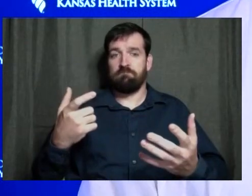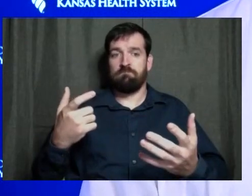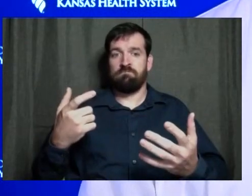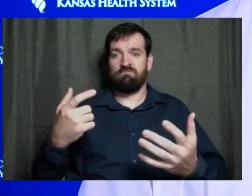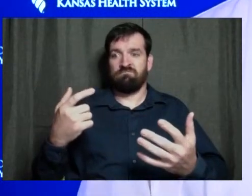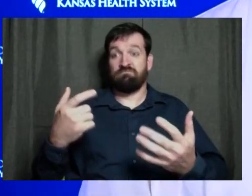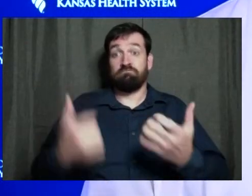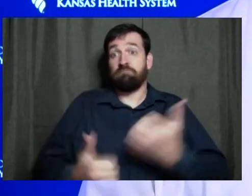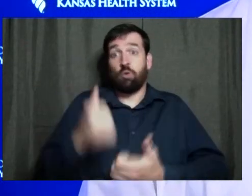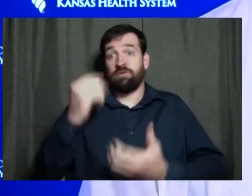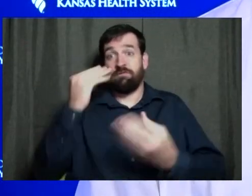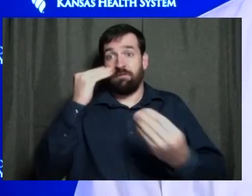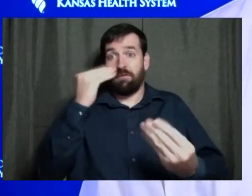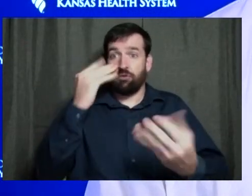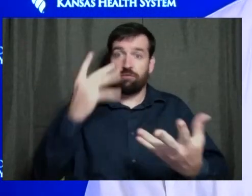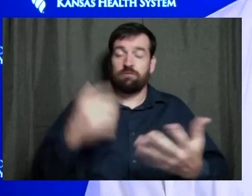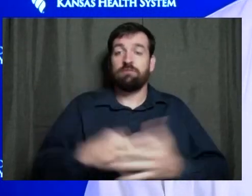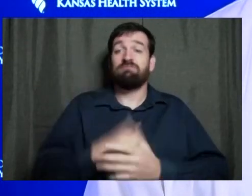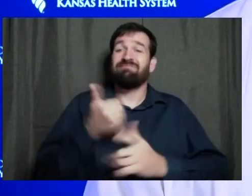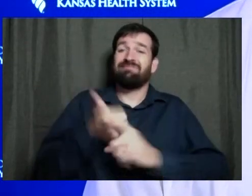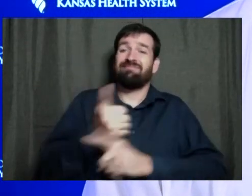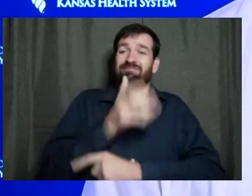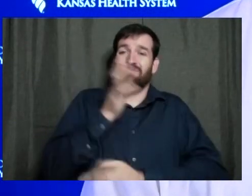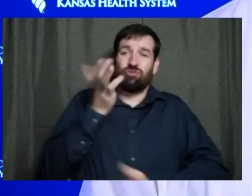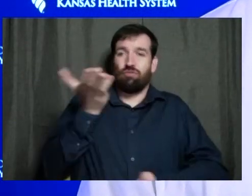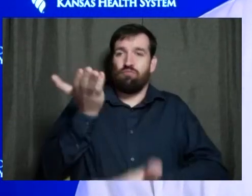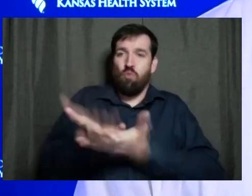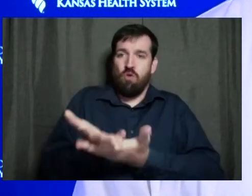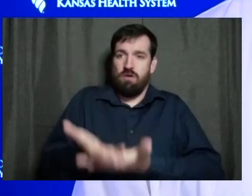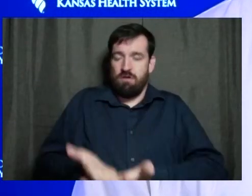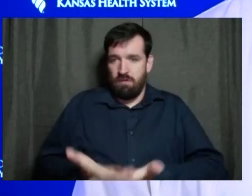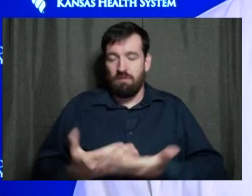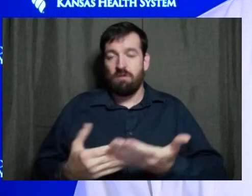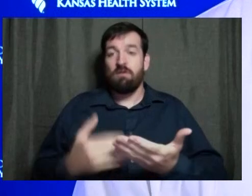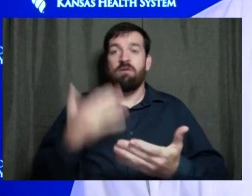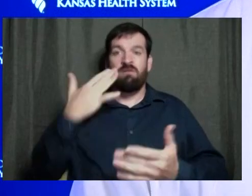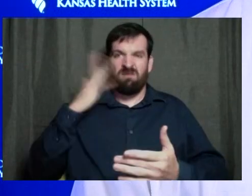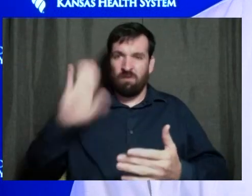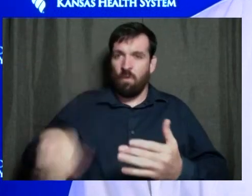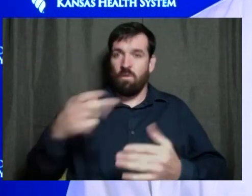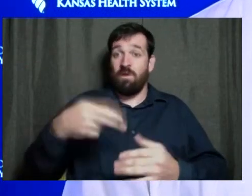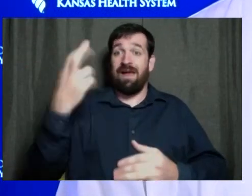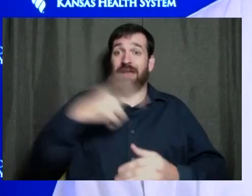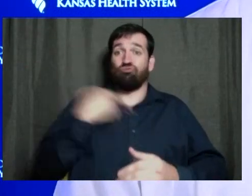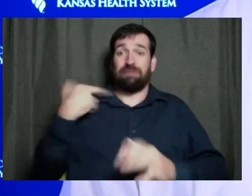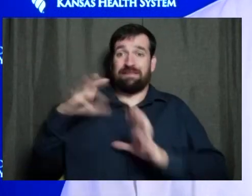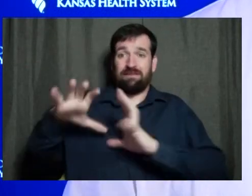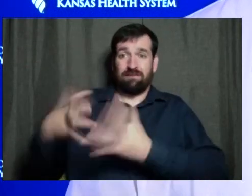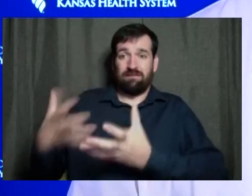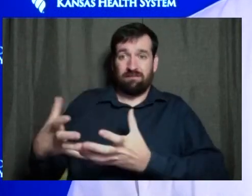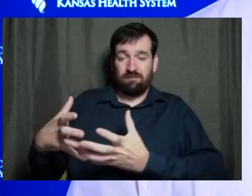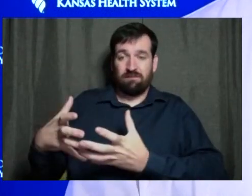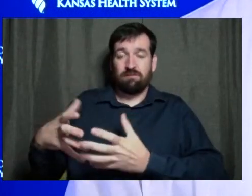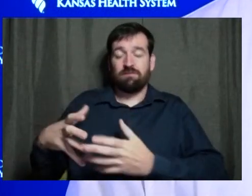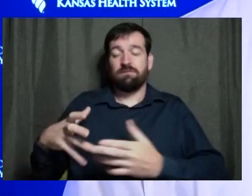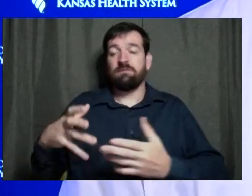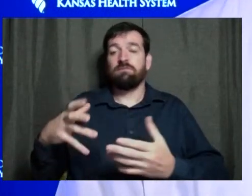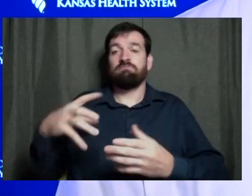And that data would support the fact that we know that in those high-risk situations, certainly